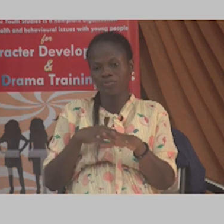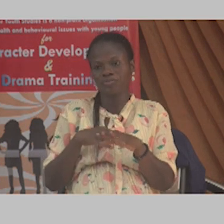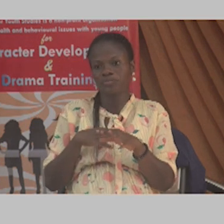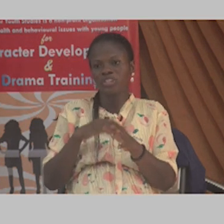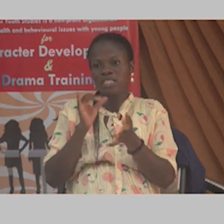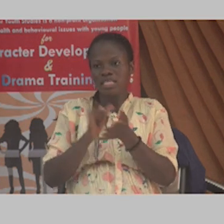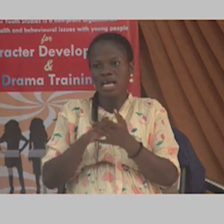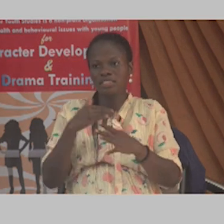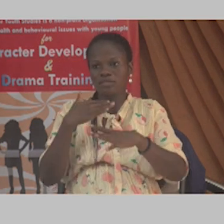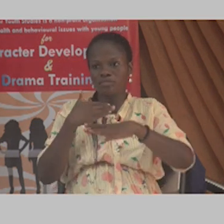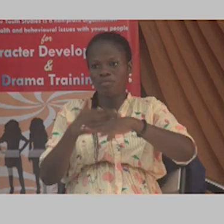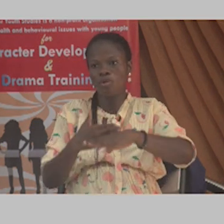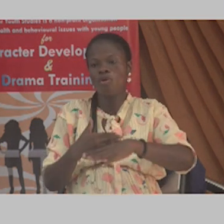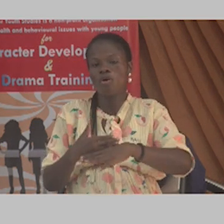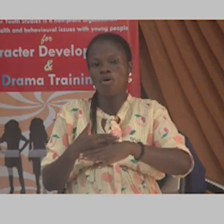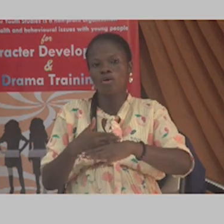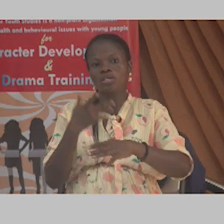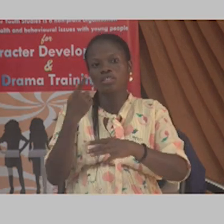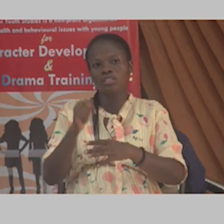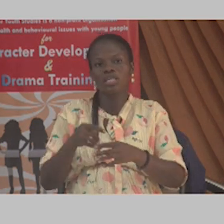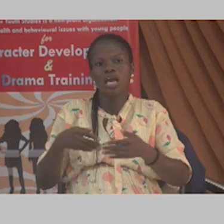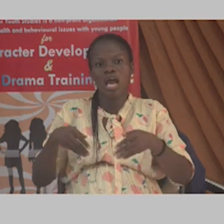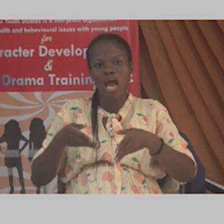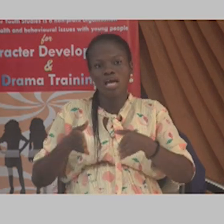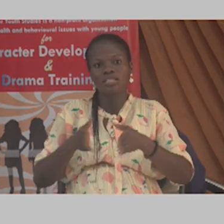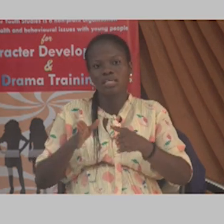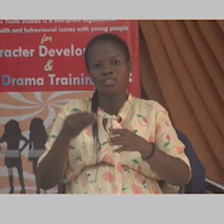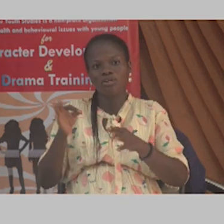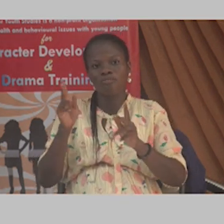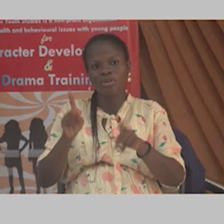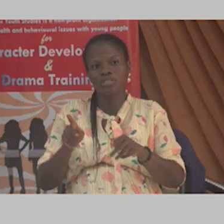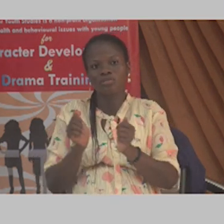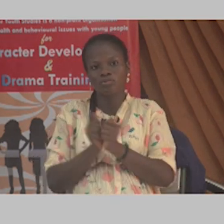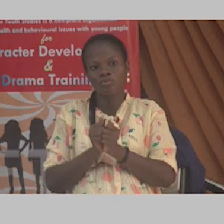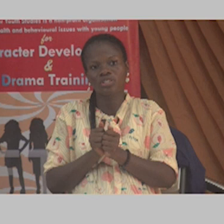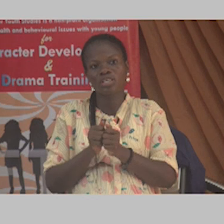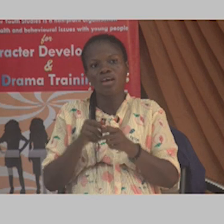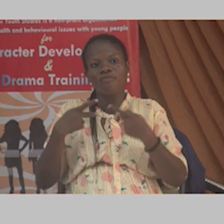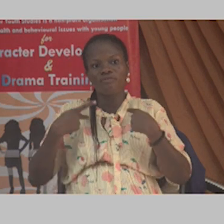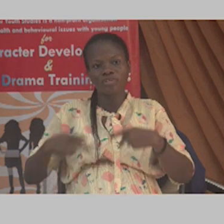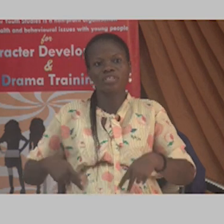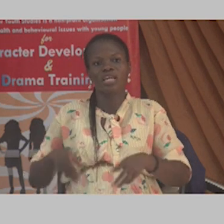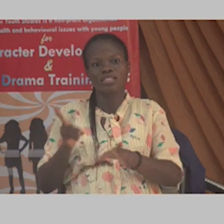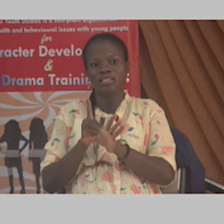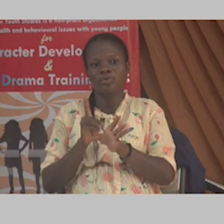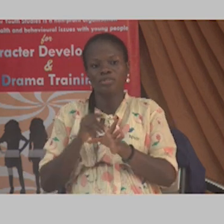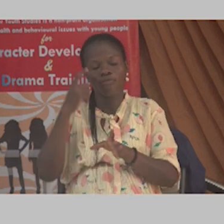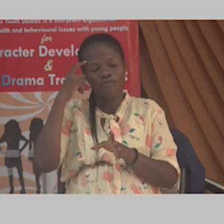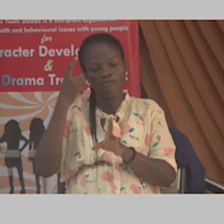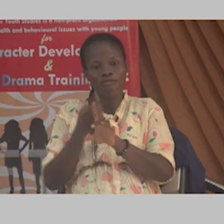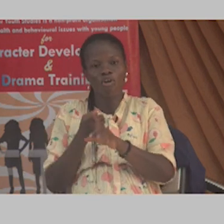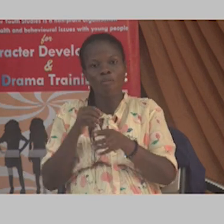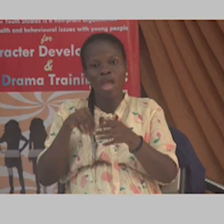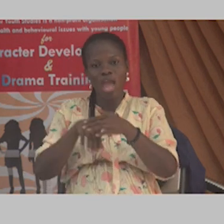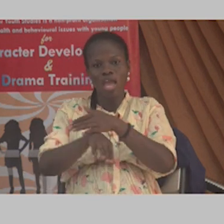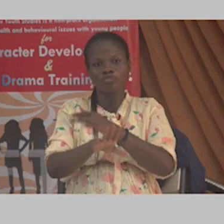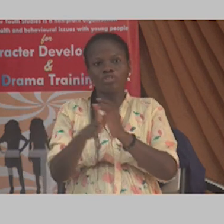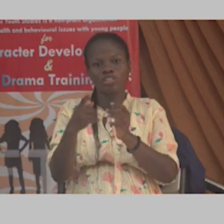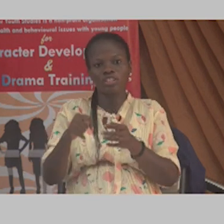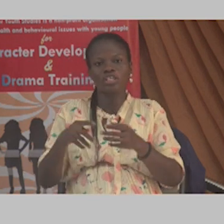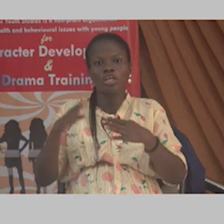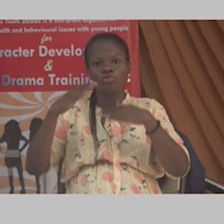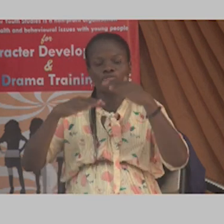that blocks the access for persons with a physical disability from entering the building or using a